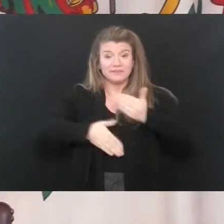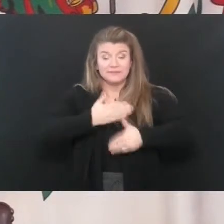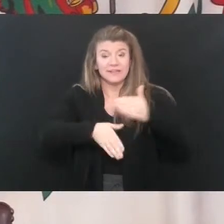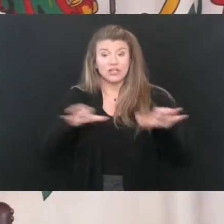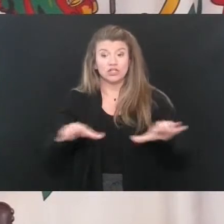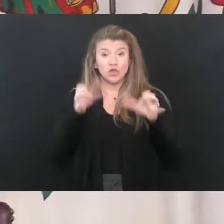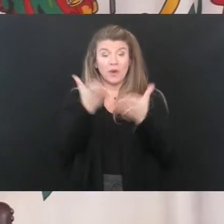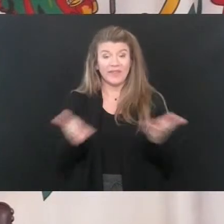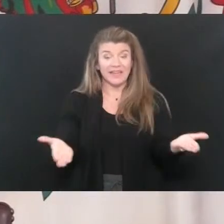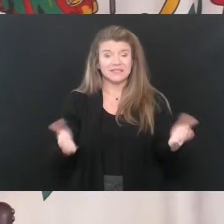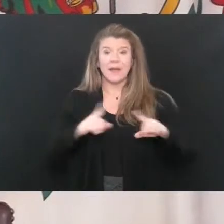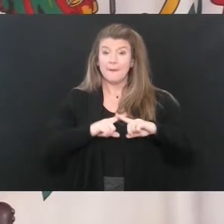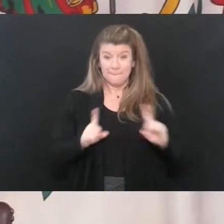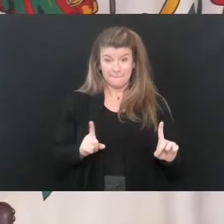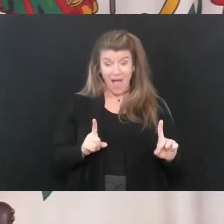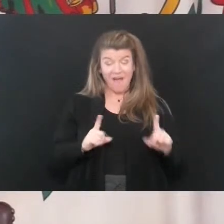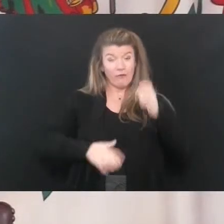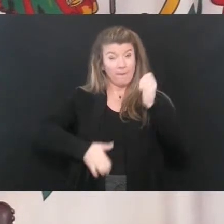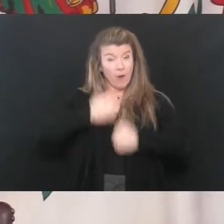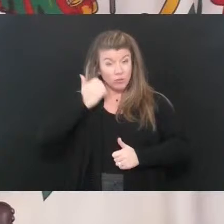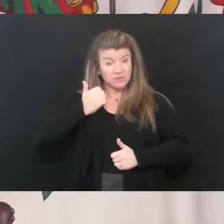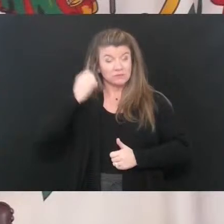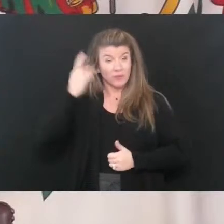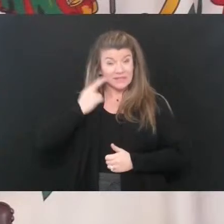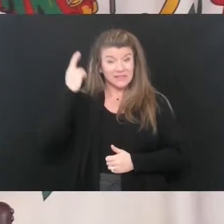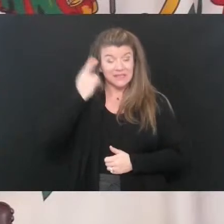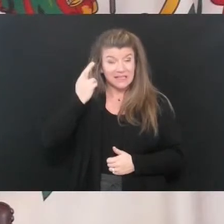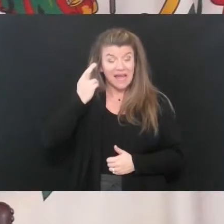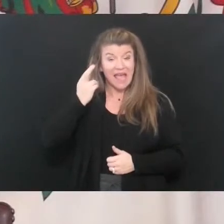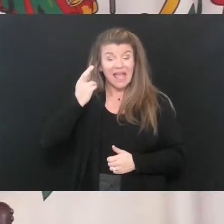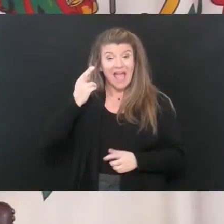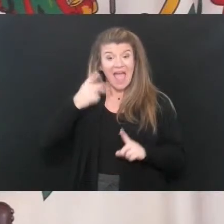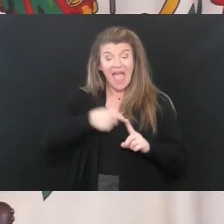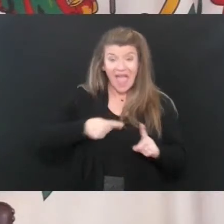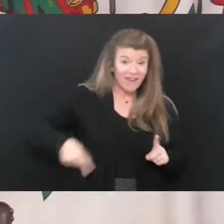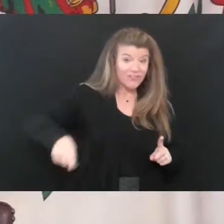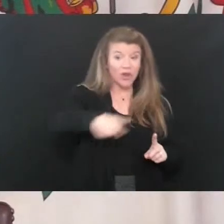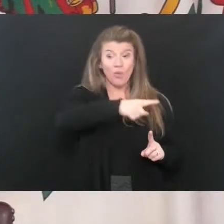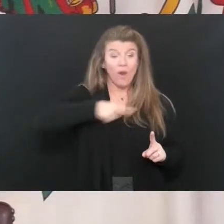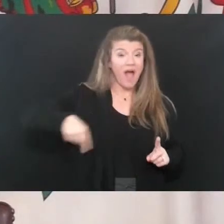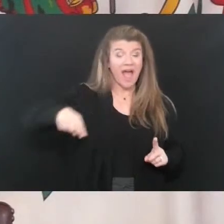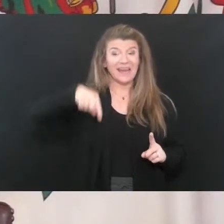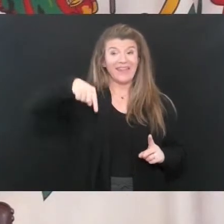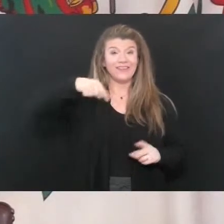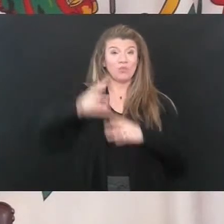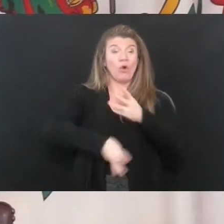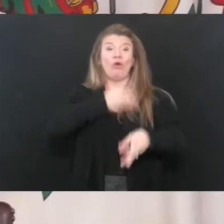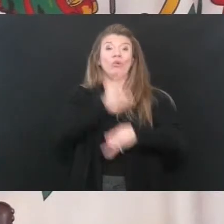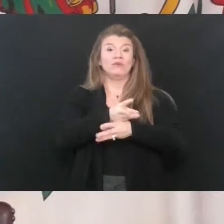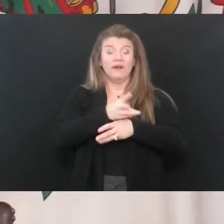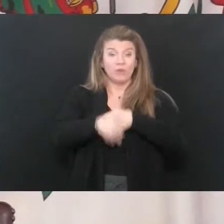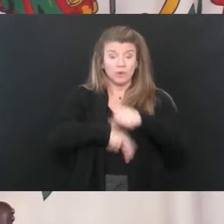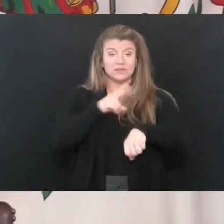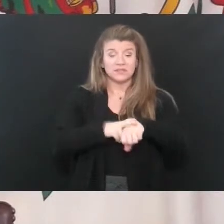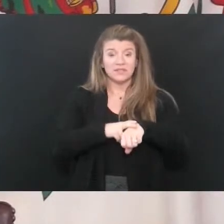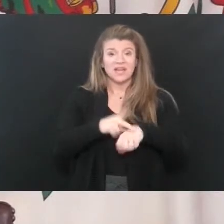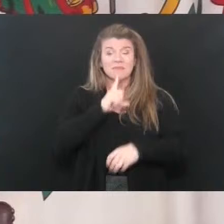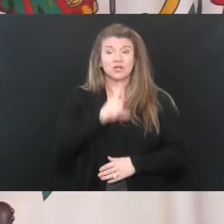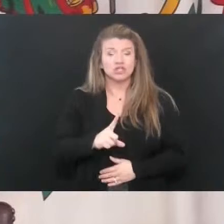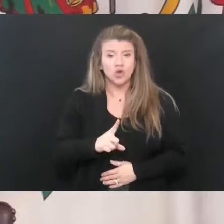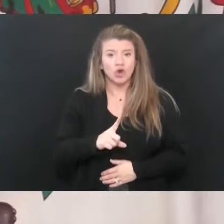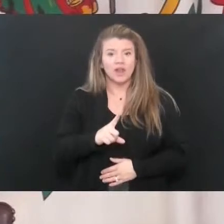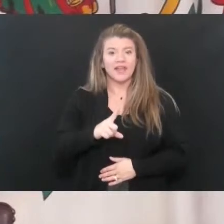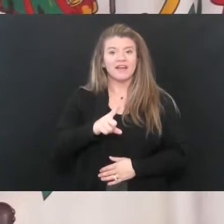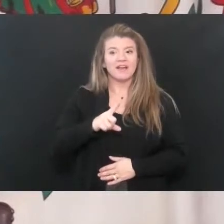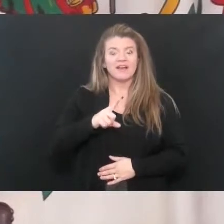things. But I think for the most part, everyone, even across this nation, but surely from the